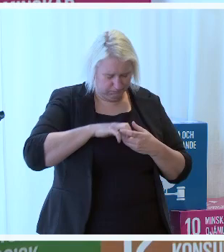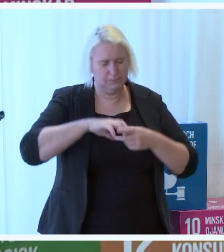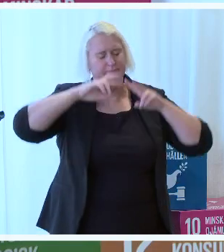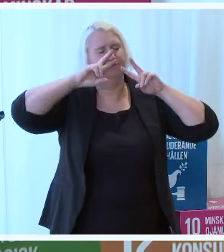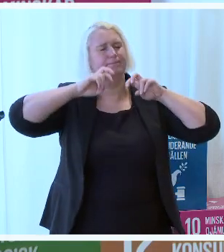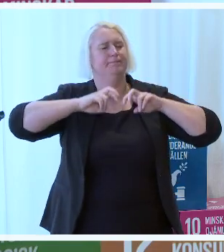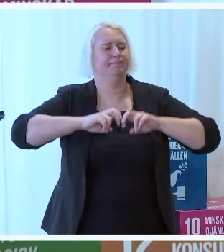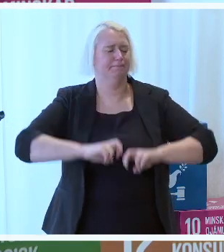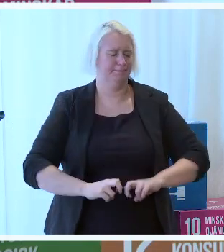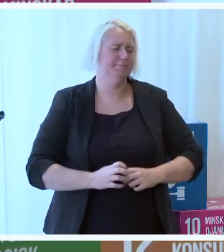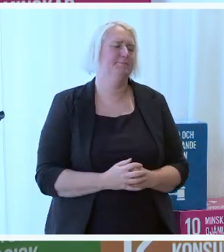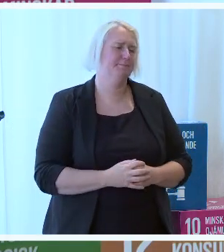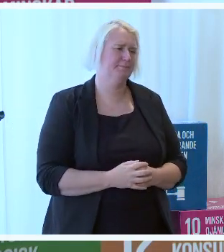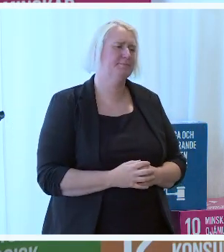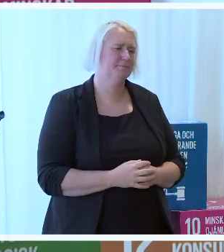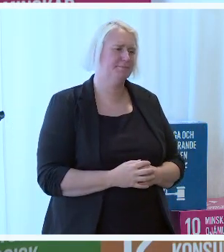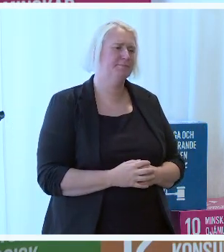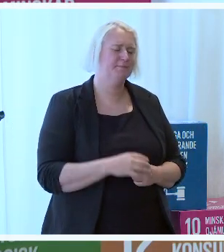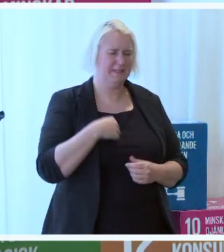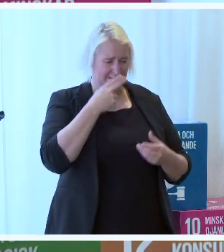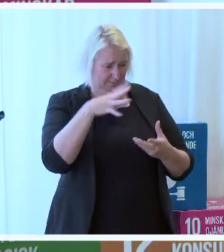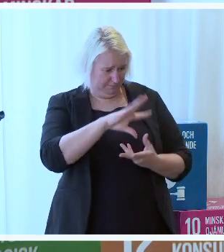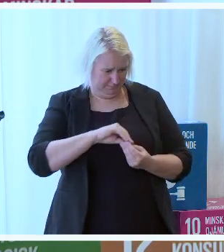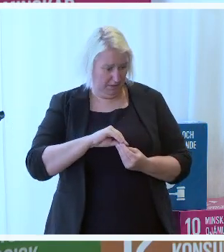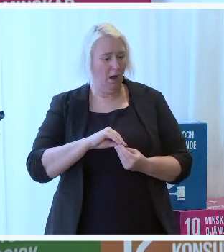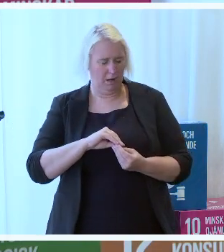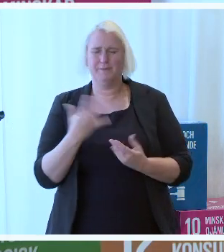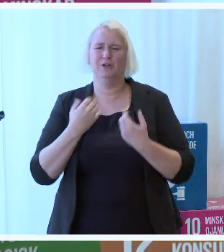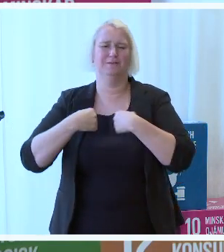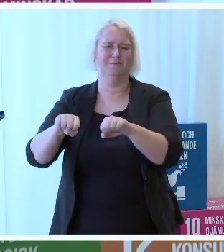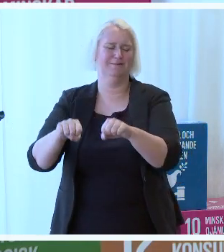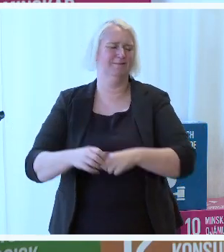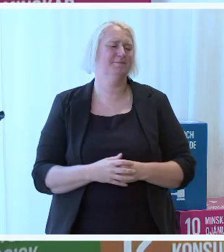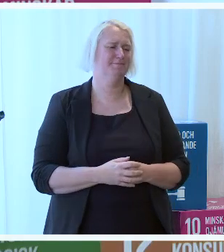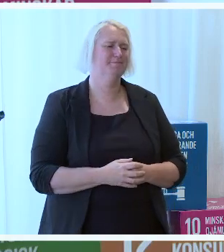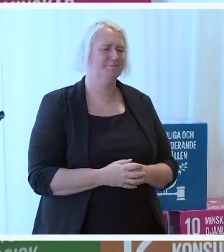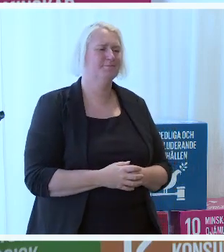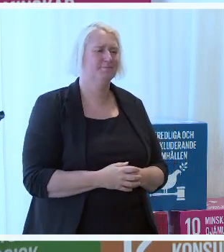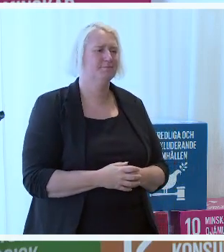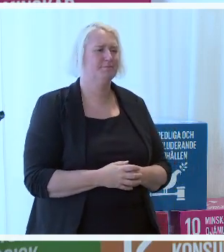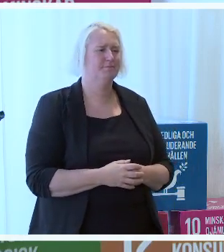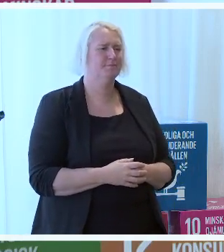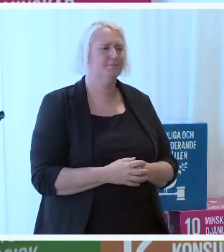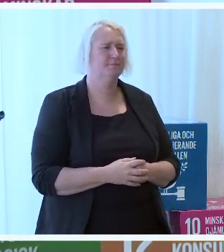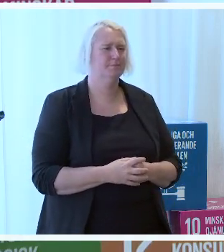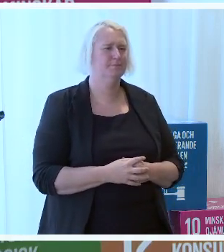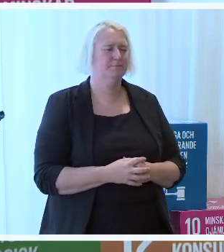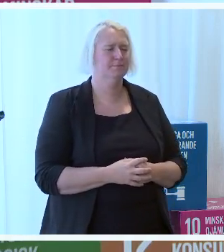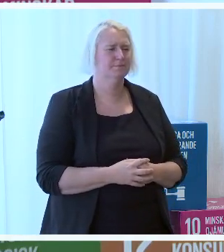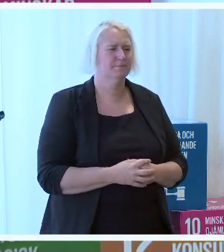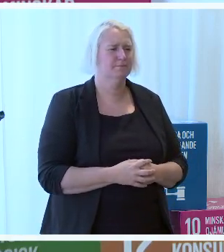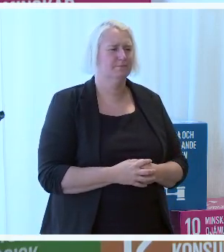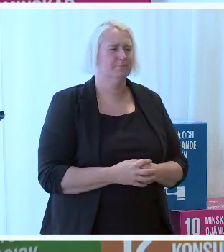the questions we have asked them, the results we have received. And then we collect something called sex, age, gender, disability,